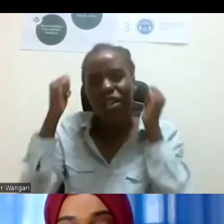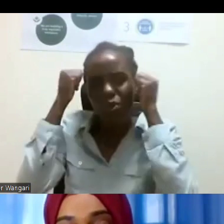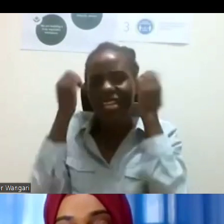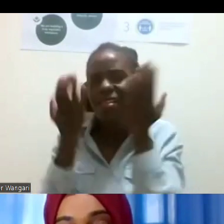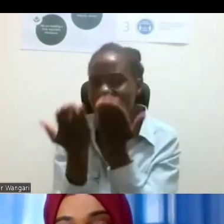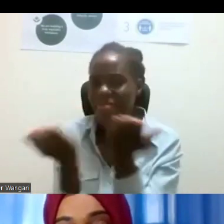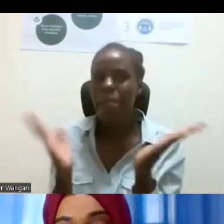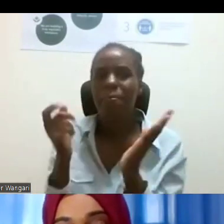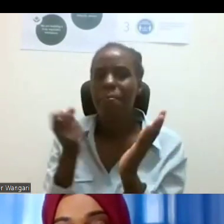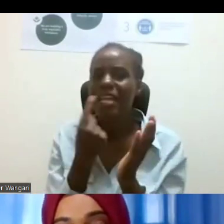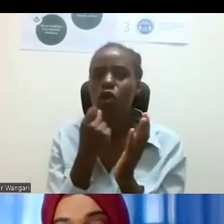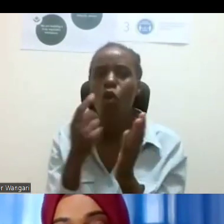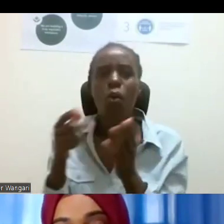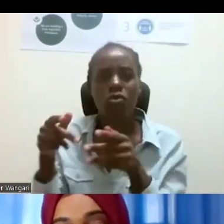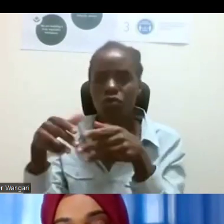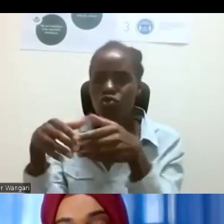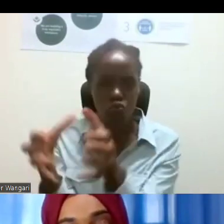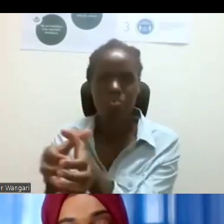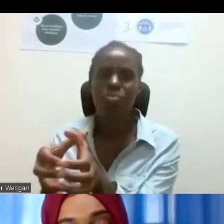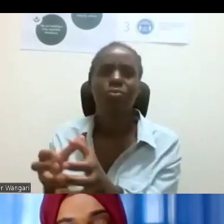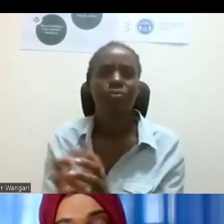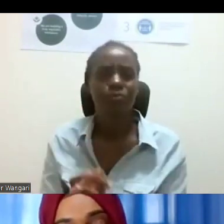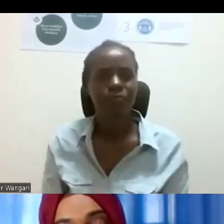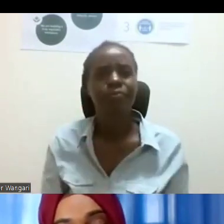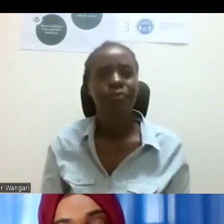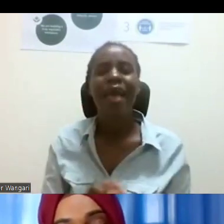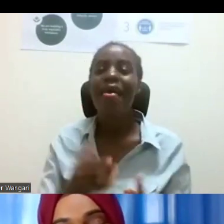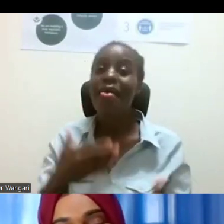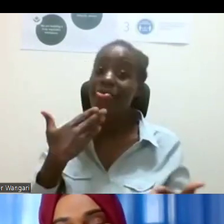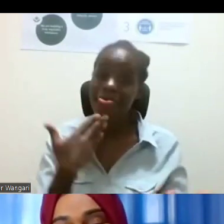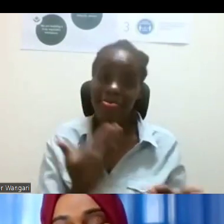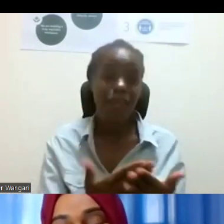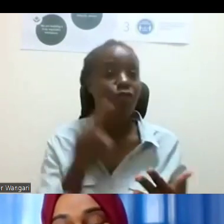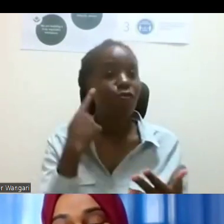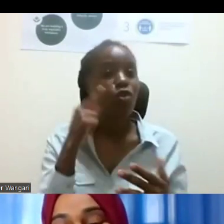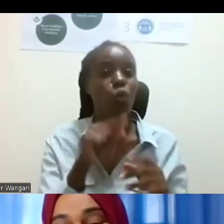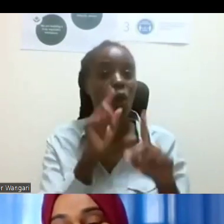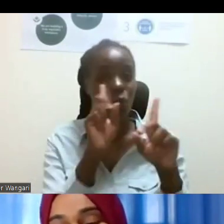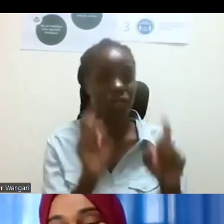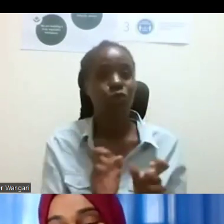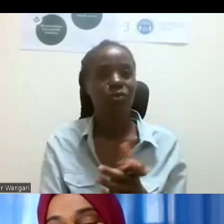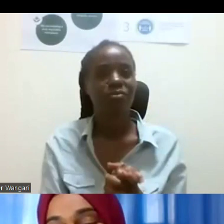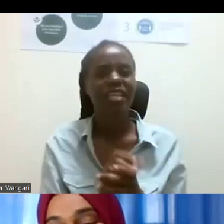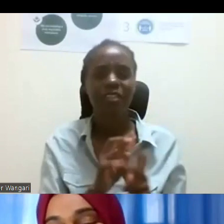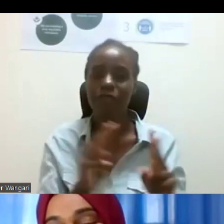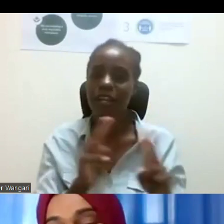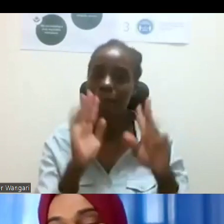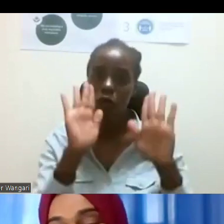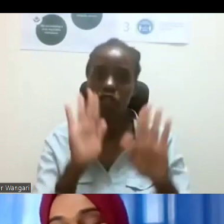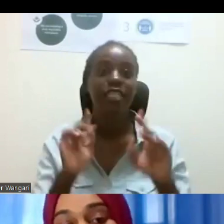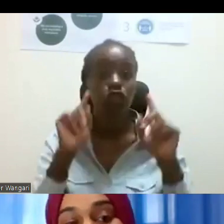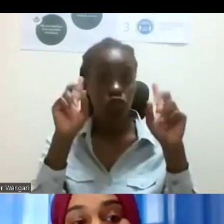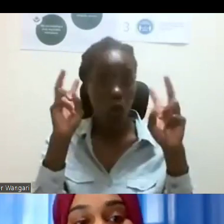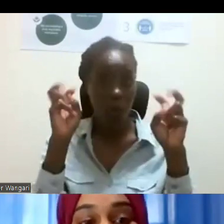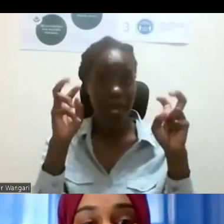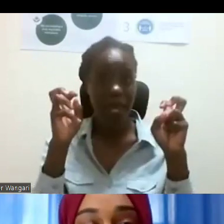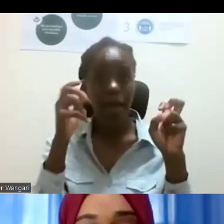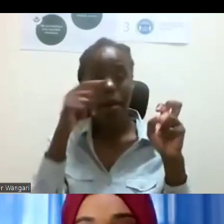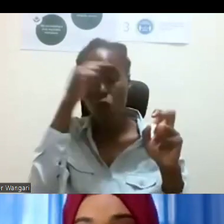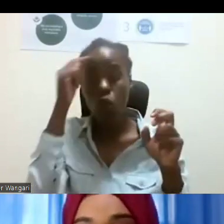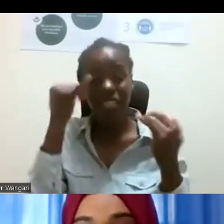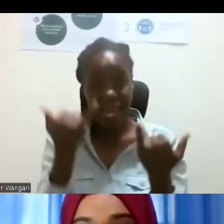Yes, thank you very much for your question. And this is a very crucial topic to discuss because we're seeing a rising number